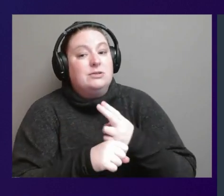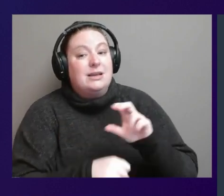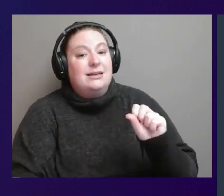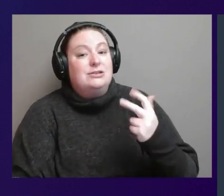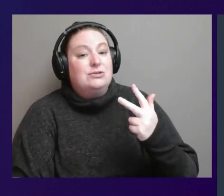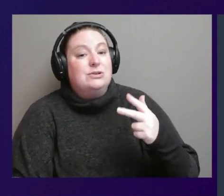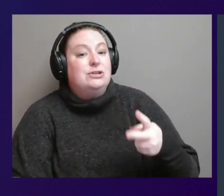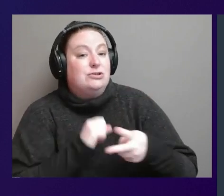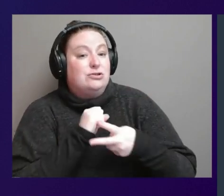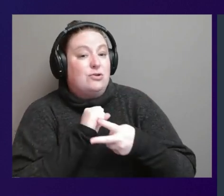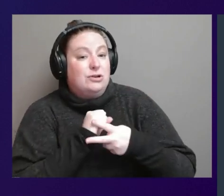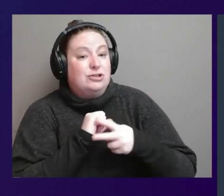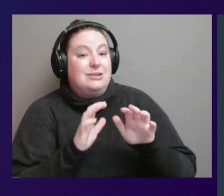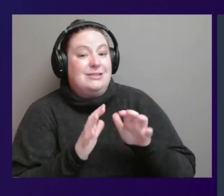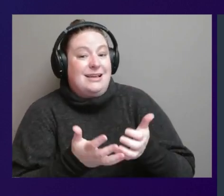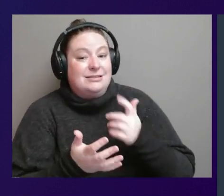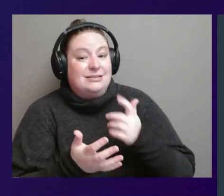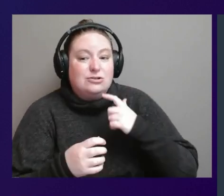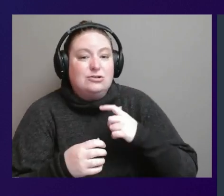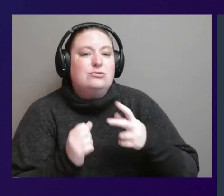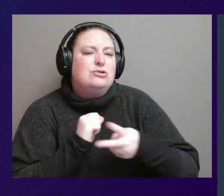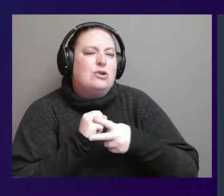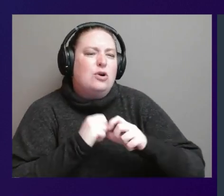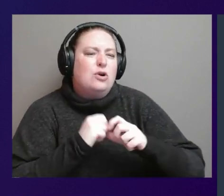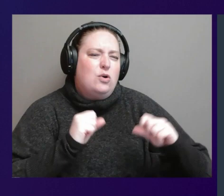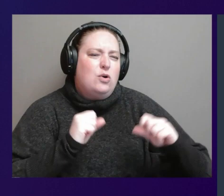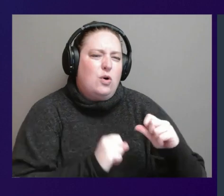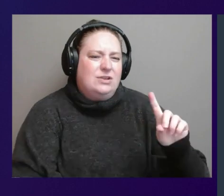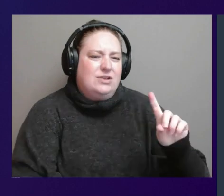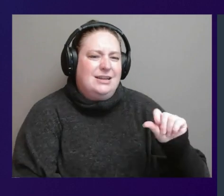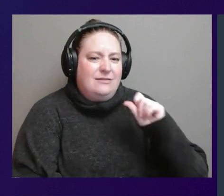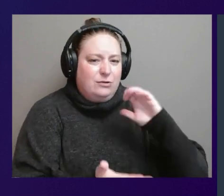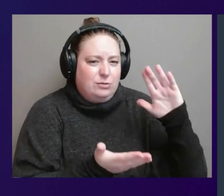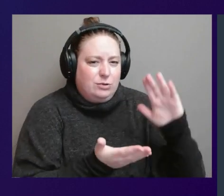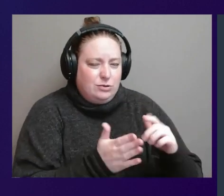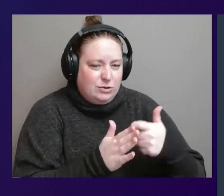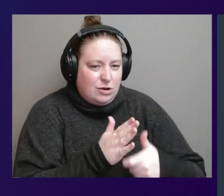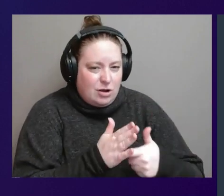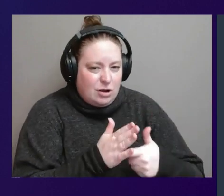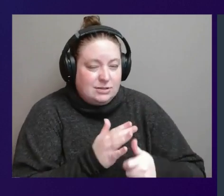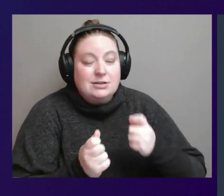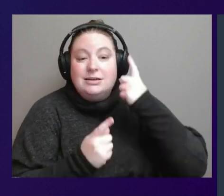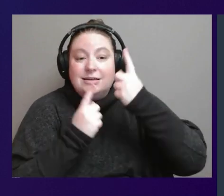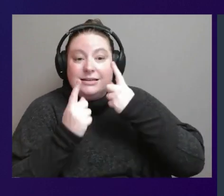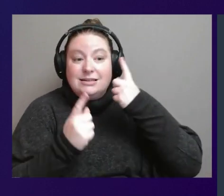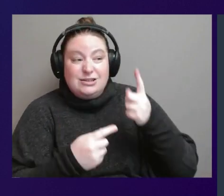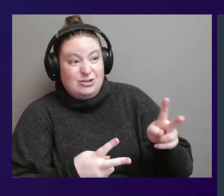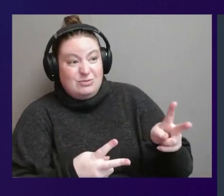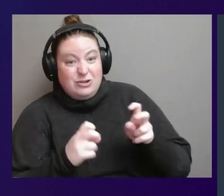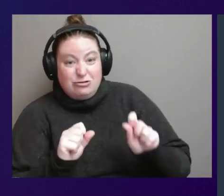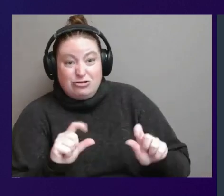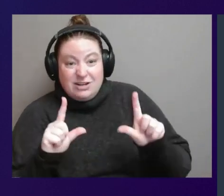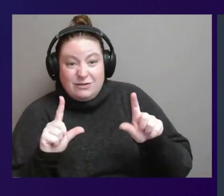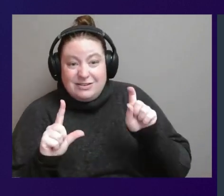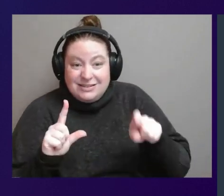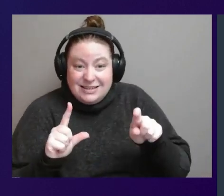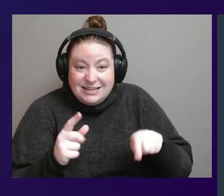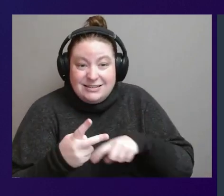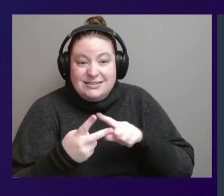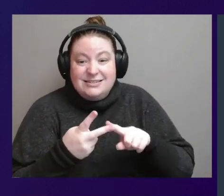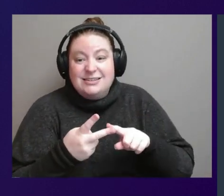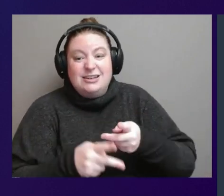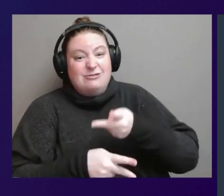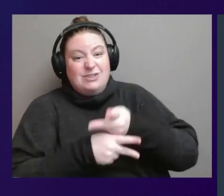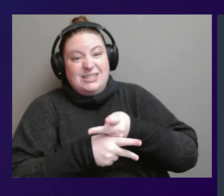classes to store your cold data at low costs. Consider your retrieval needs, your storage costs, as well as the retention duration to select the